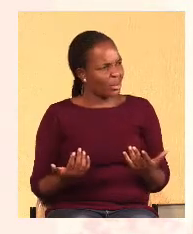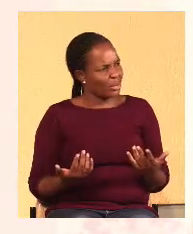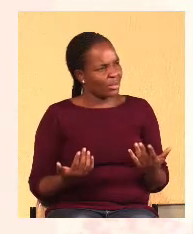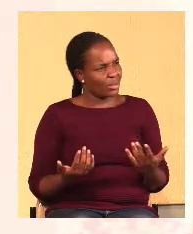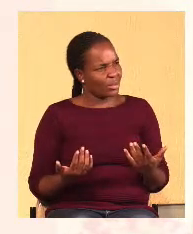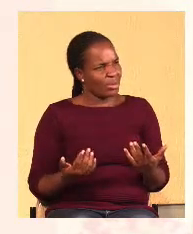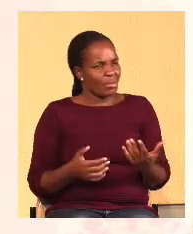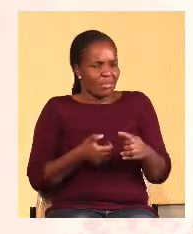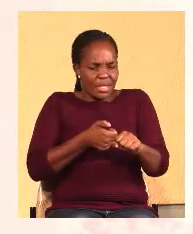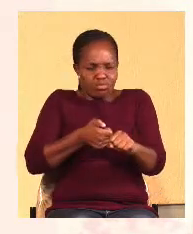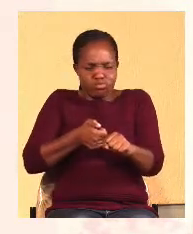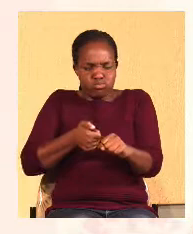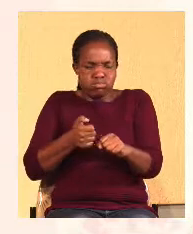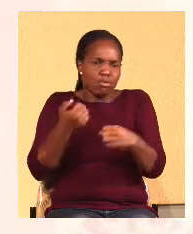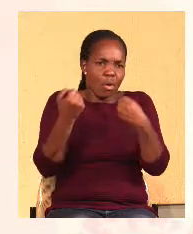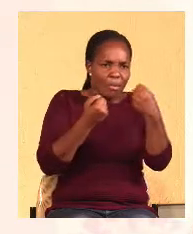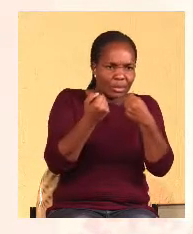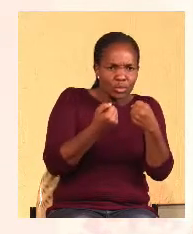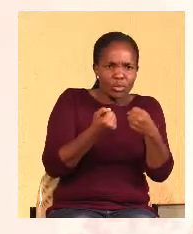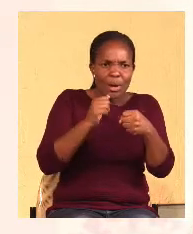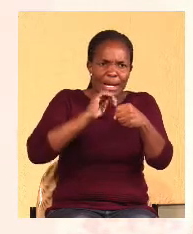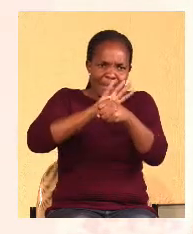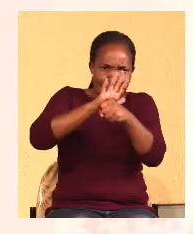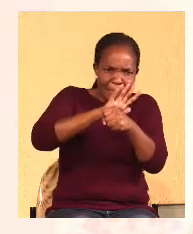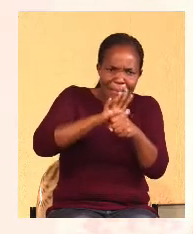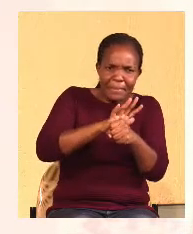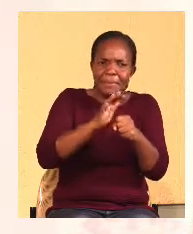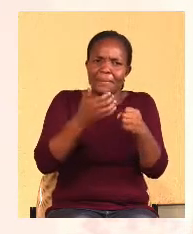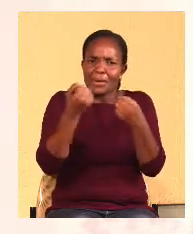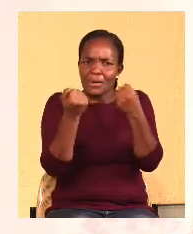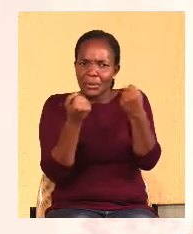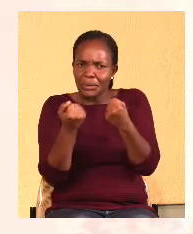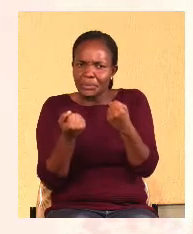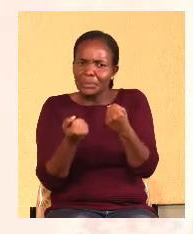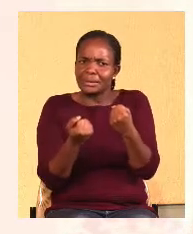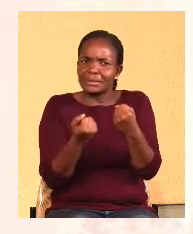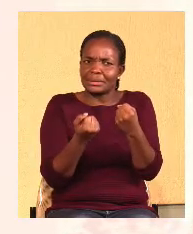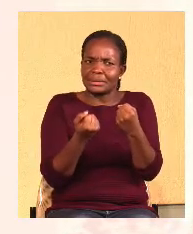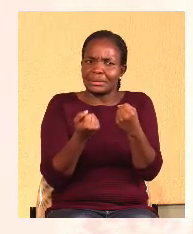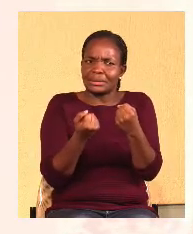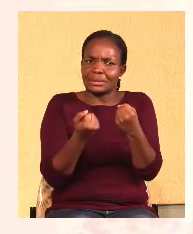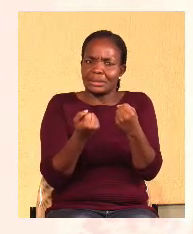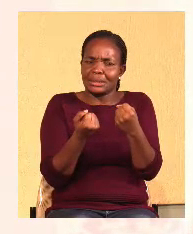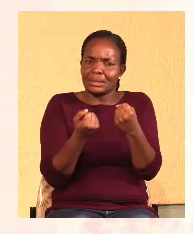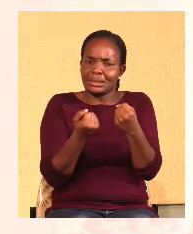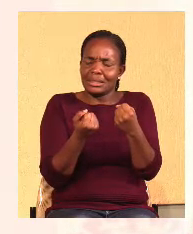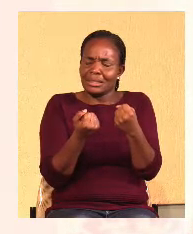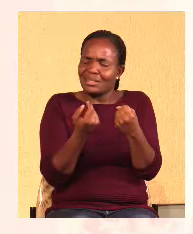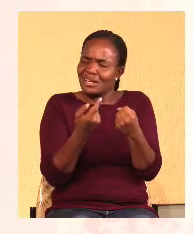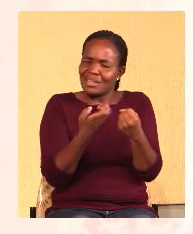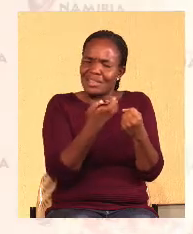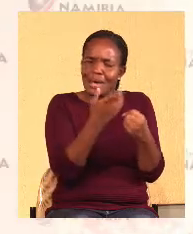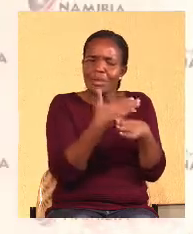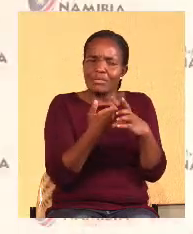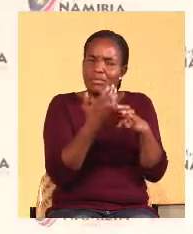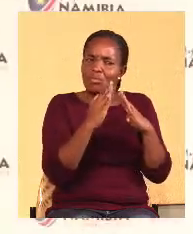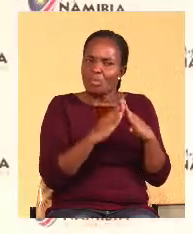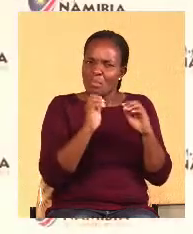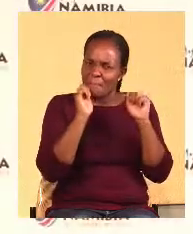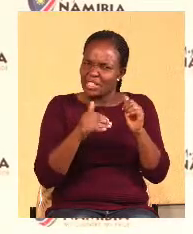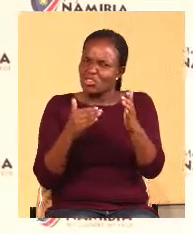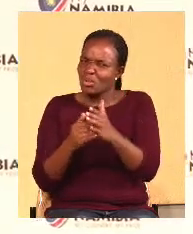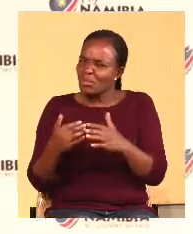spray painting right there from home? Can they continue doing that because they are working from home? Depends on how many they are. Maybe